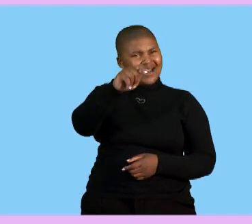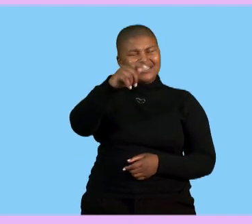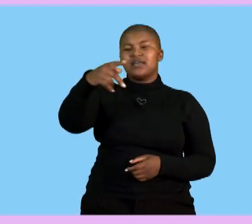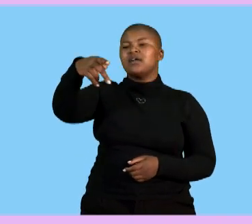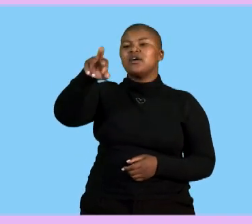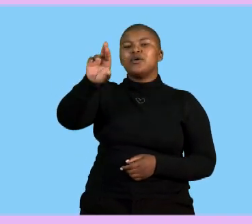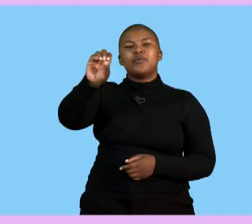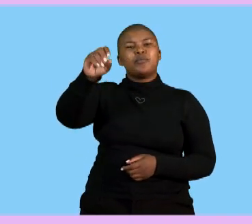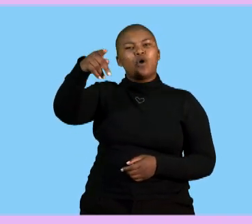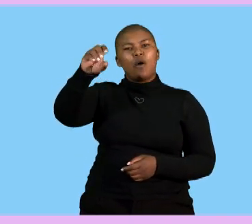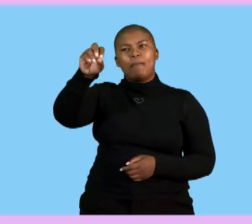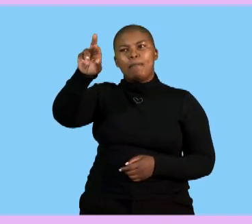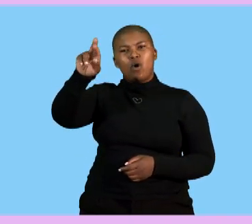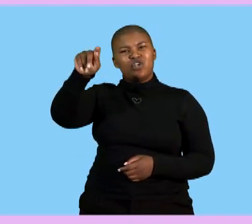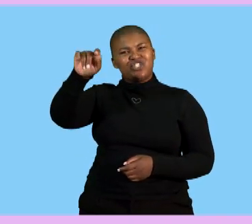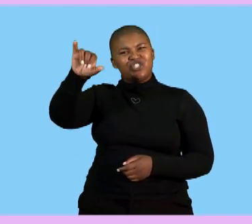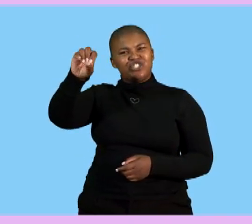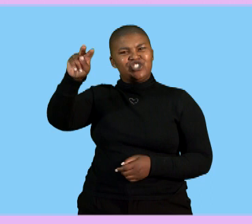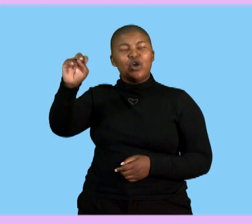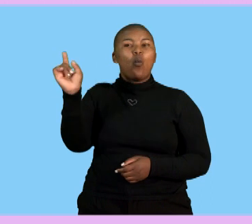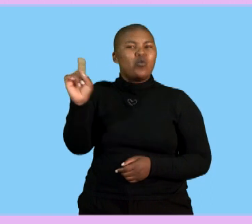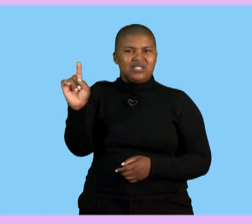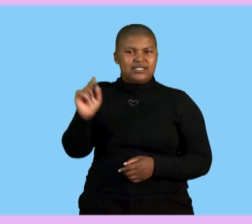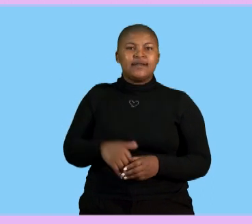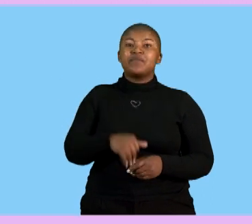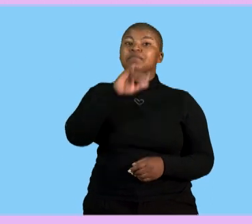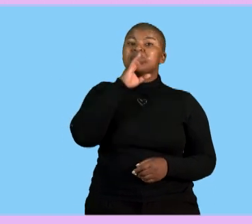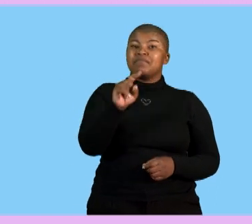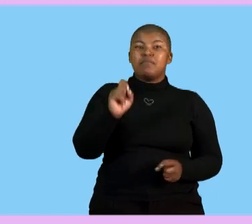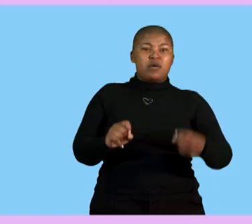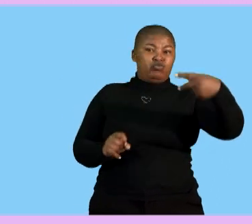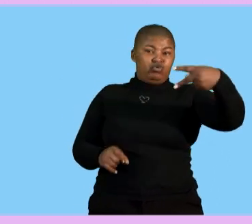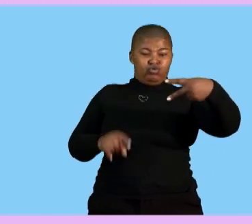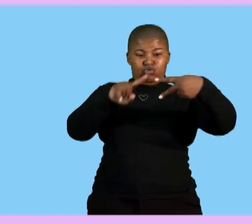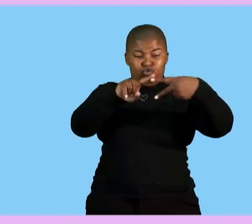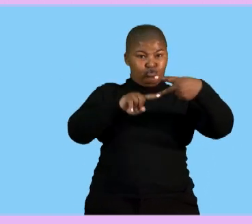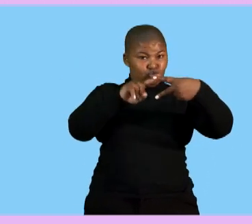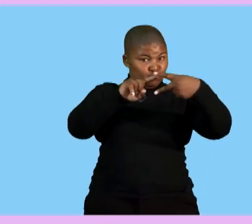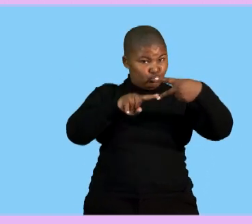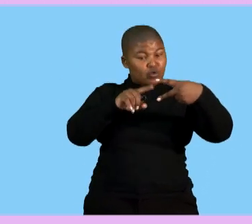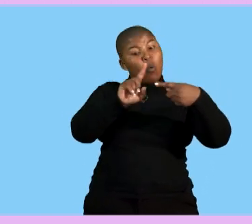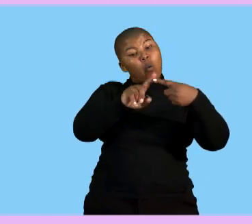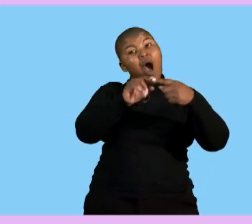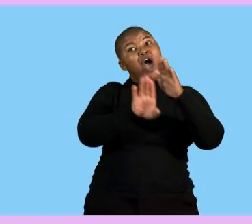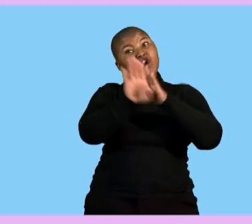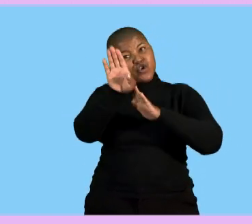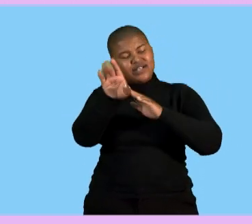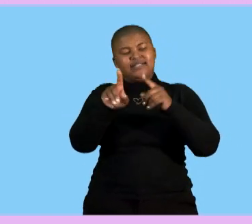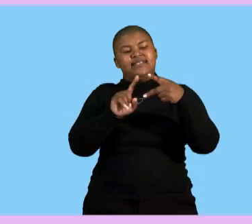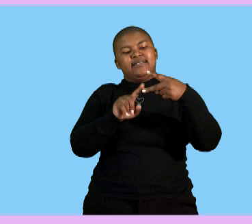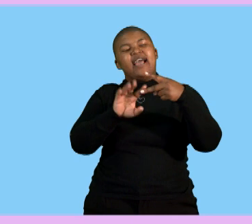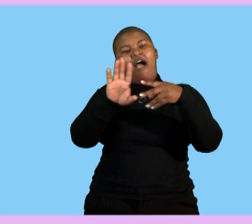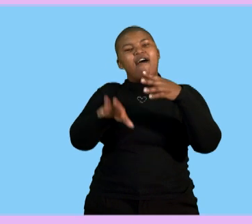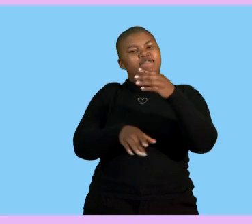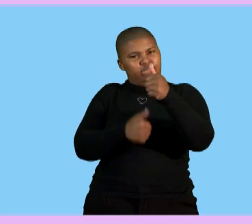between two quantities, and if the one quantity increases, the other one also increases with